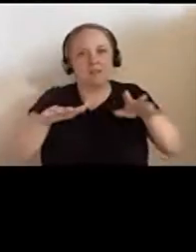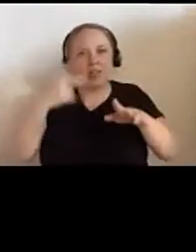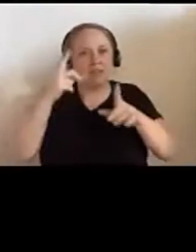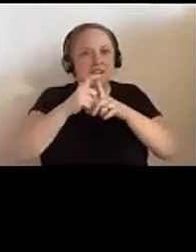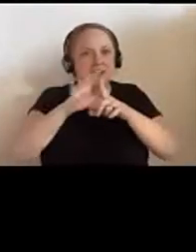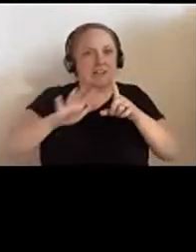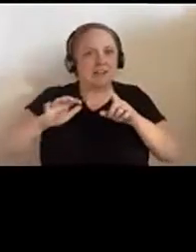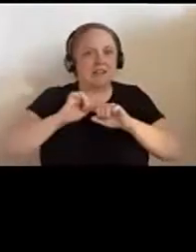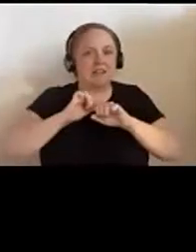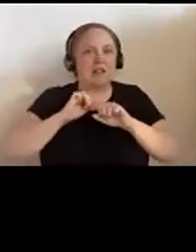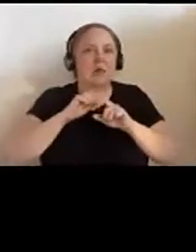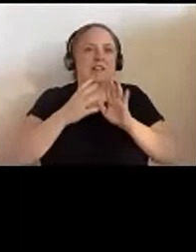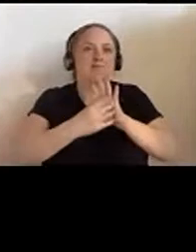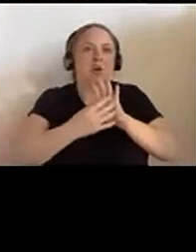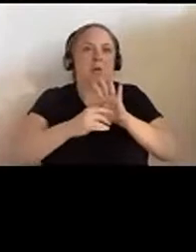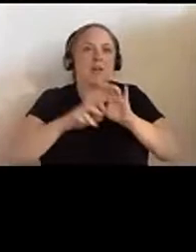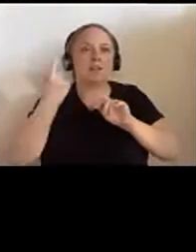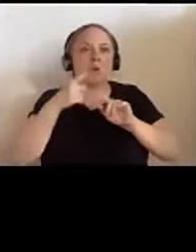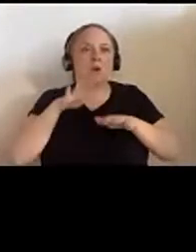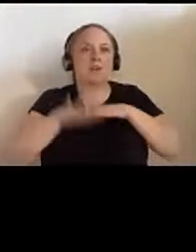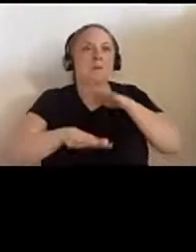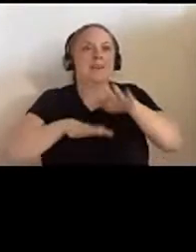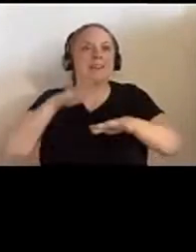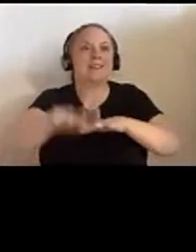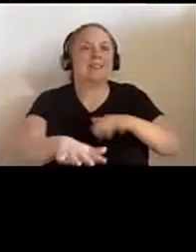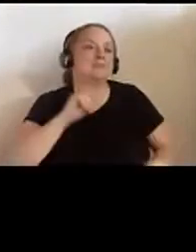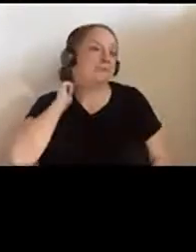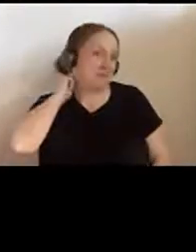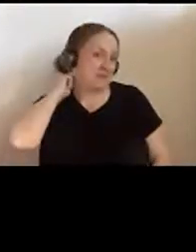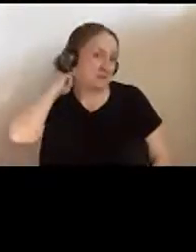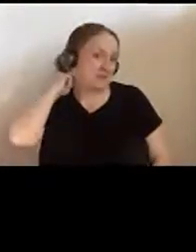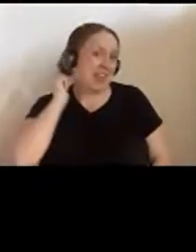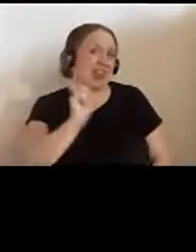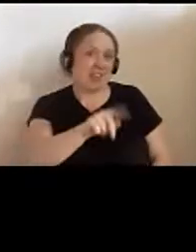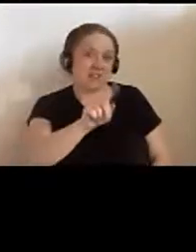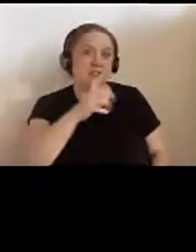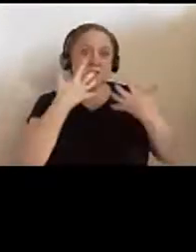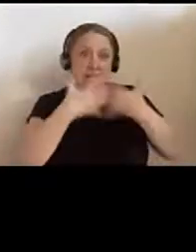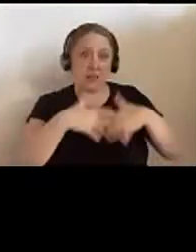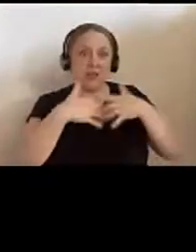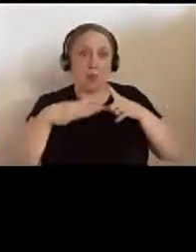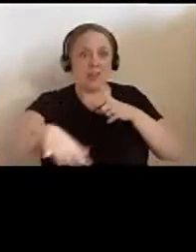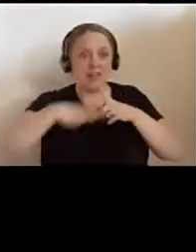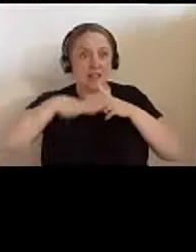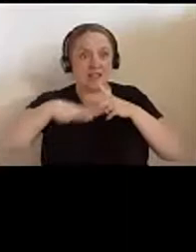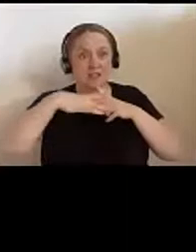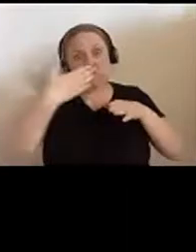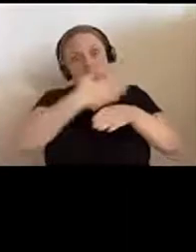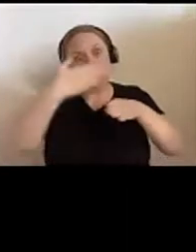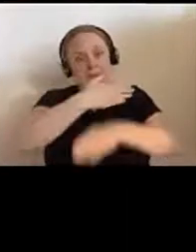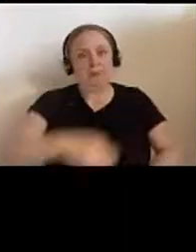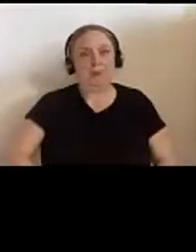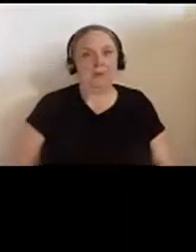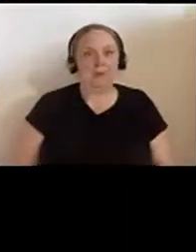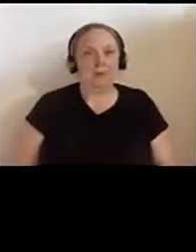where somebody has been and generate this imagery. So that's technically one of the things that the sensors are doing. We've added